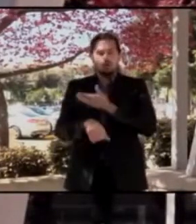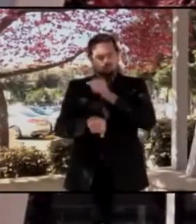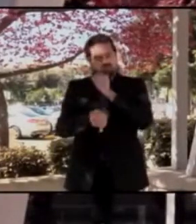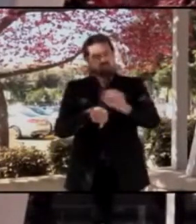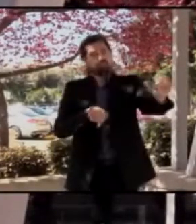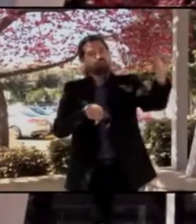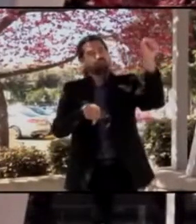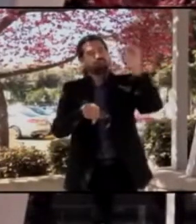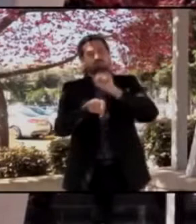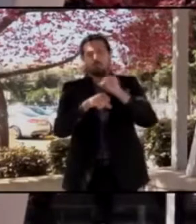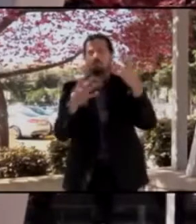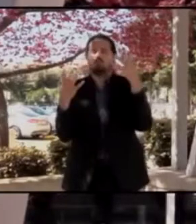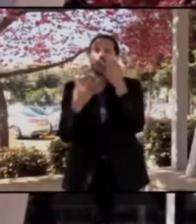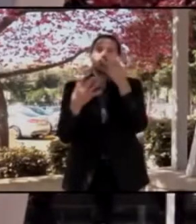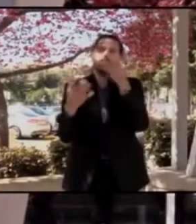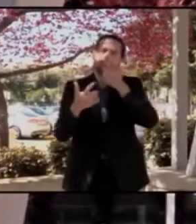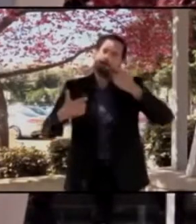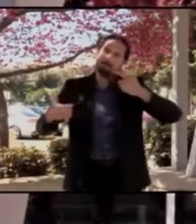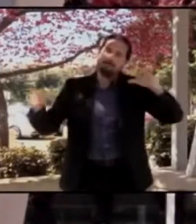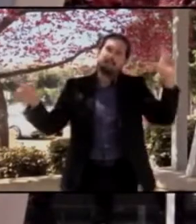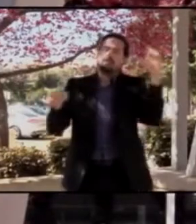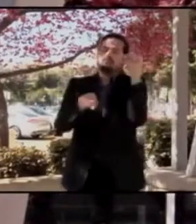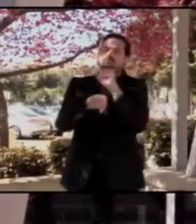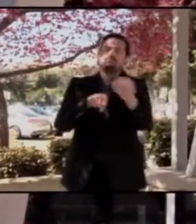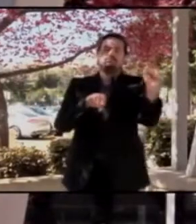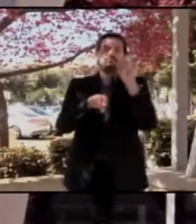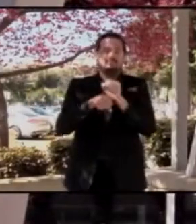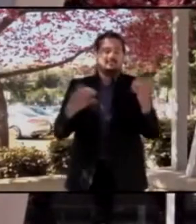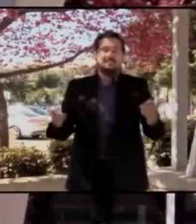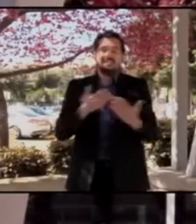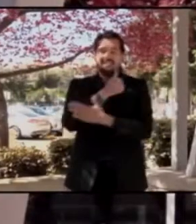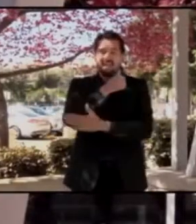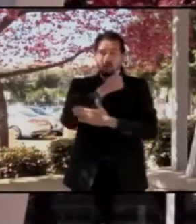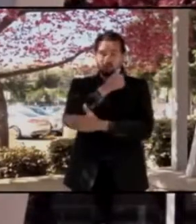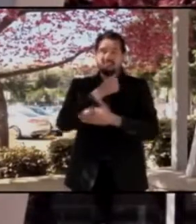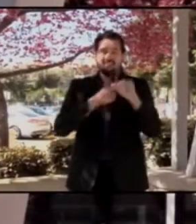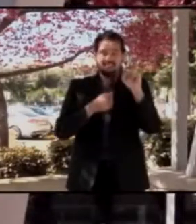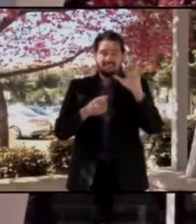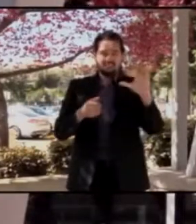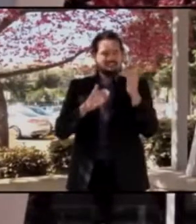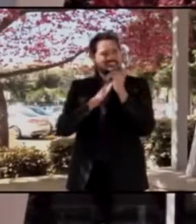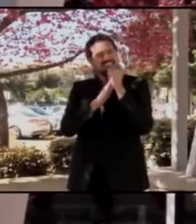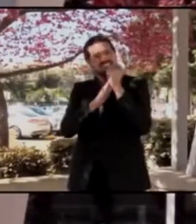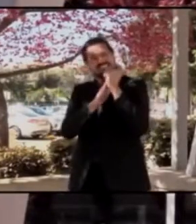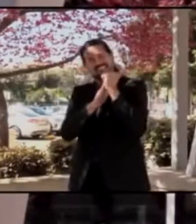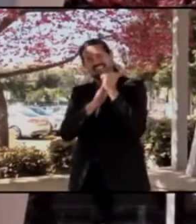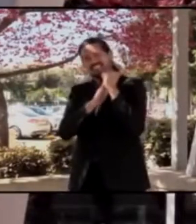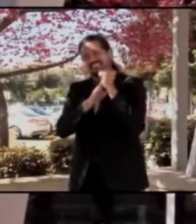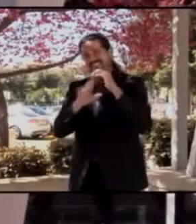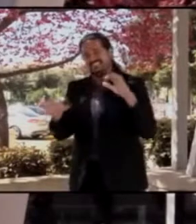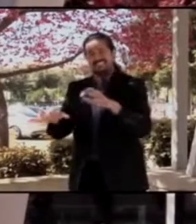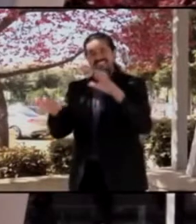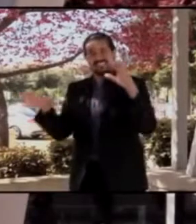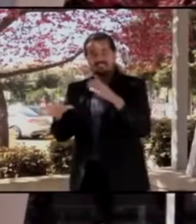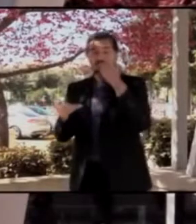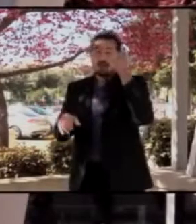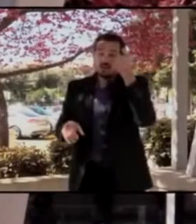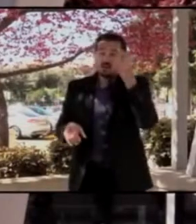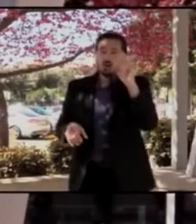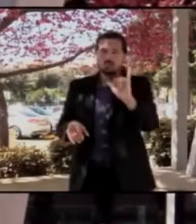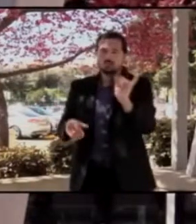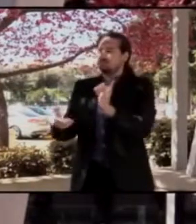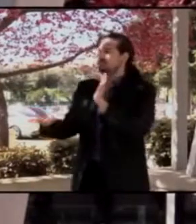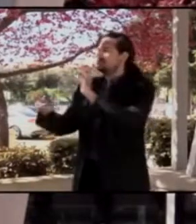has led and doing the bulk of the vaccines. But we appreciate our partners, our community health clinic